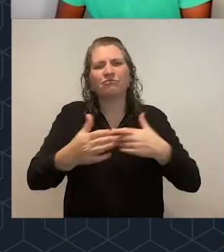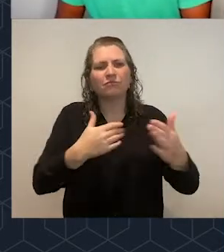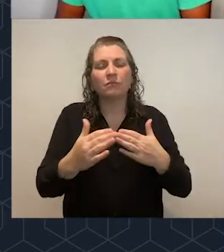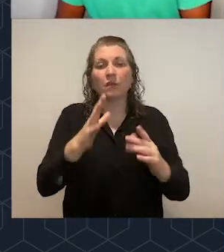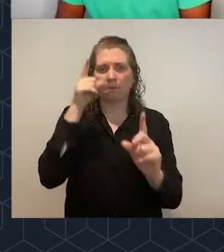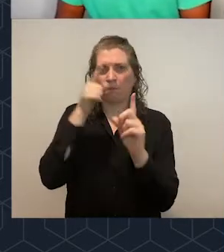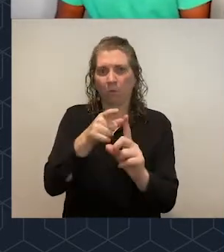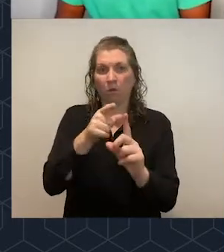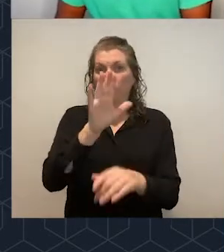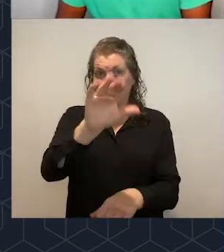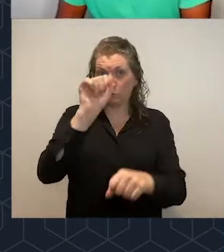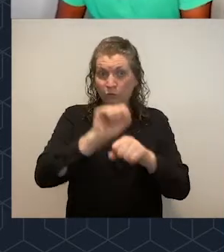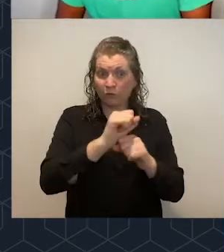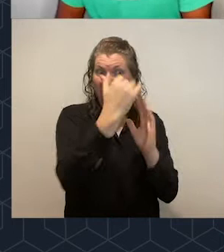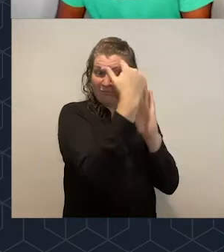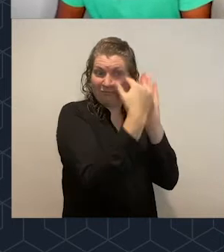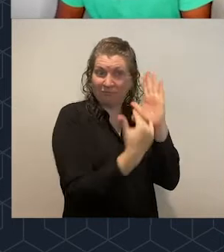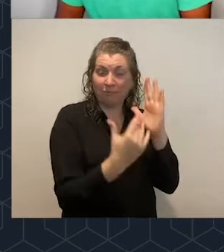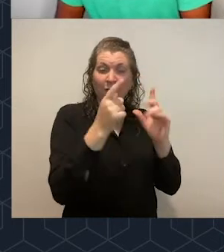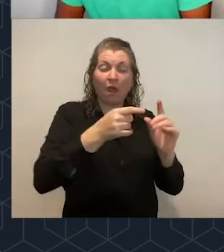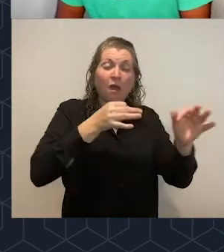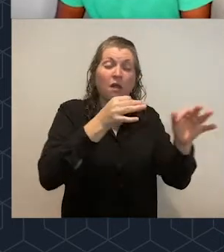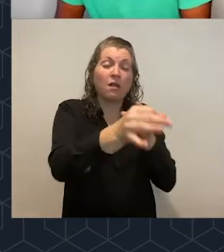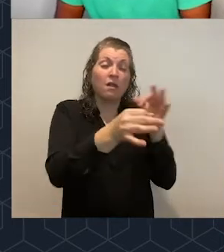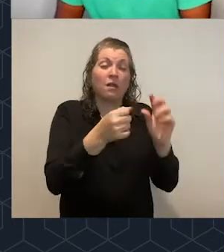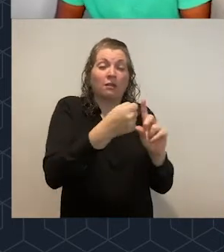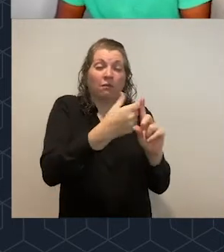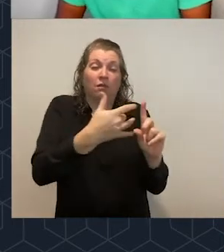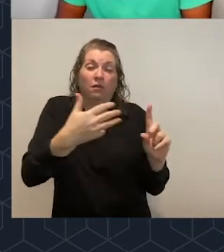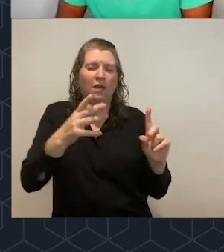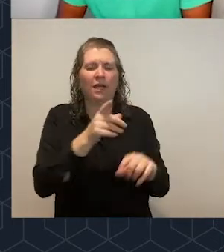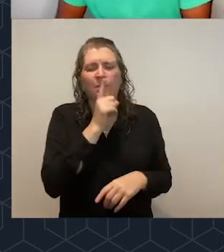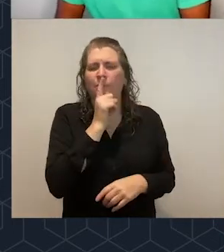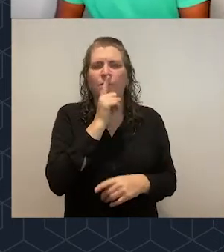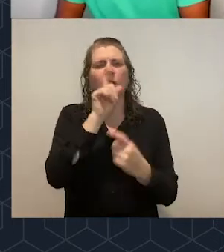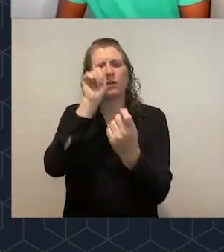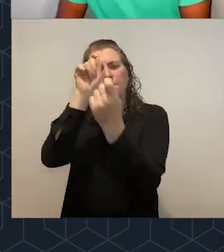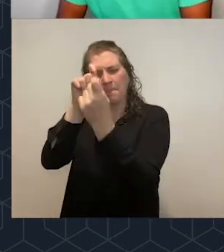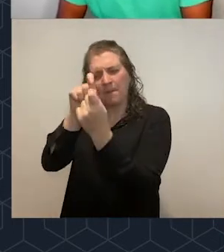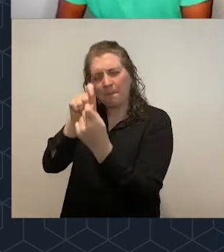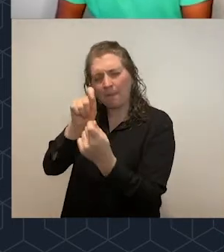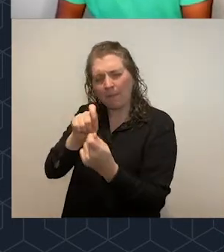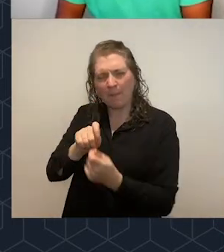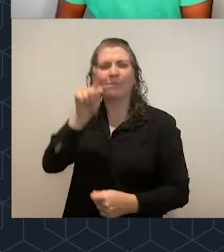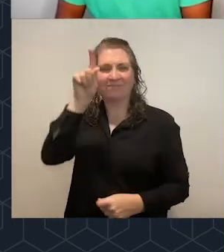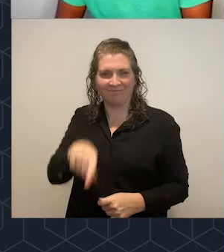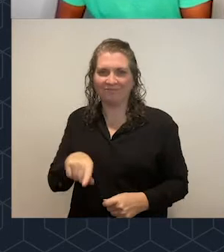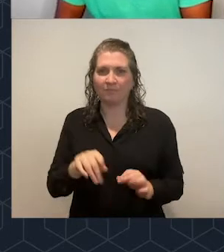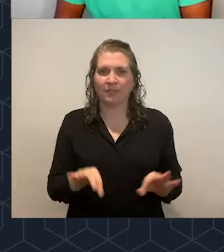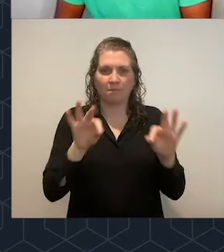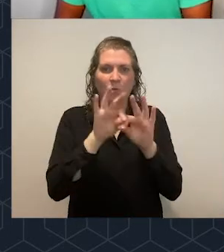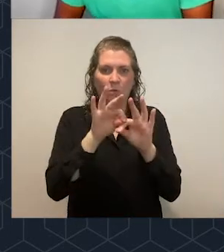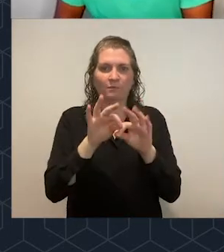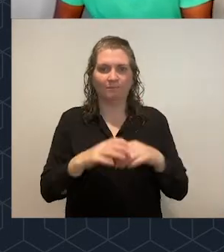of professional work experience, it's okay to have 2 pages to represent that. But really making sure that it's being concise and